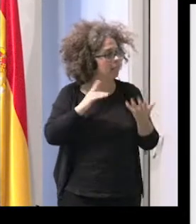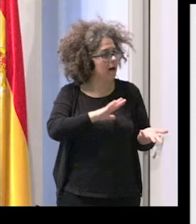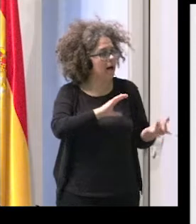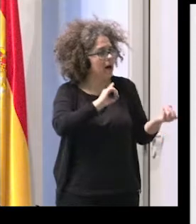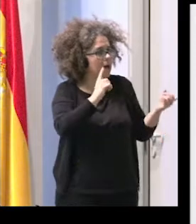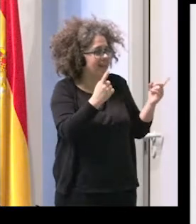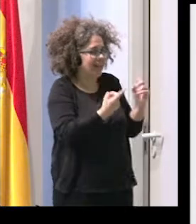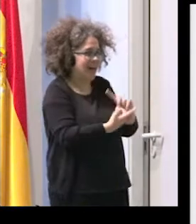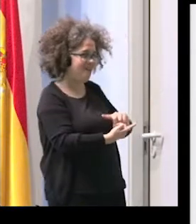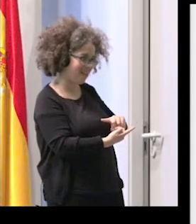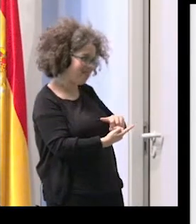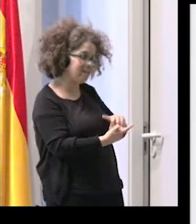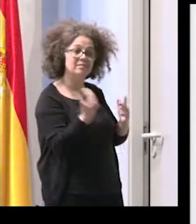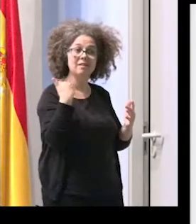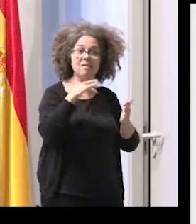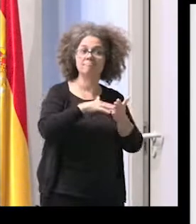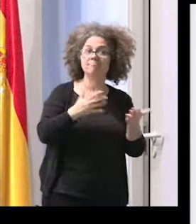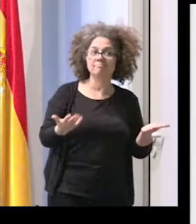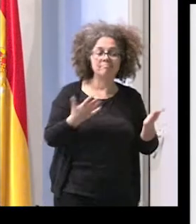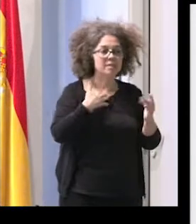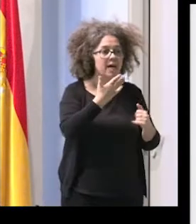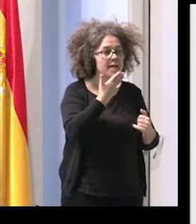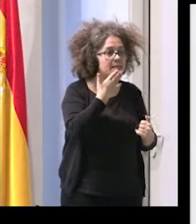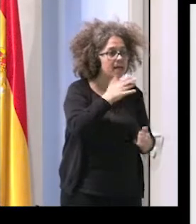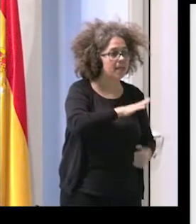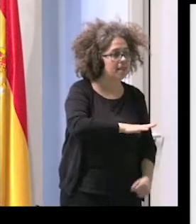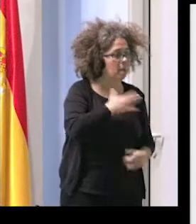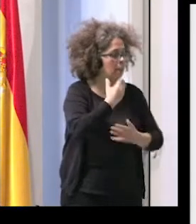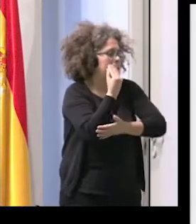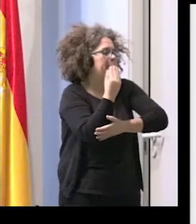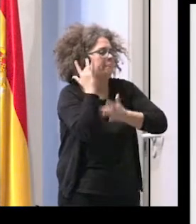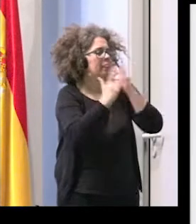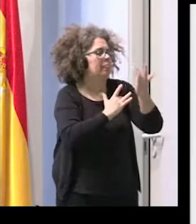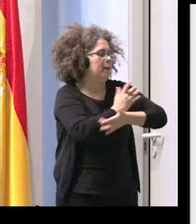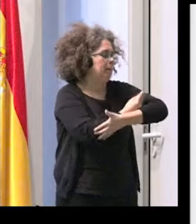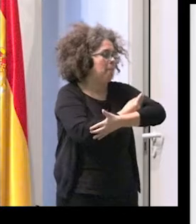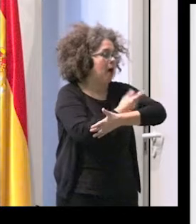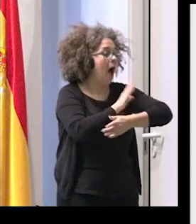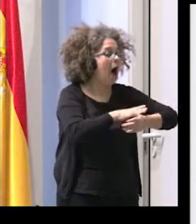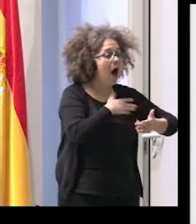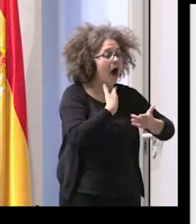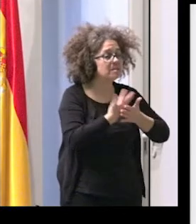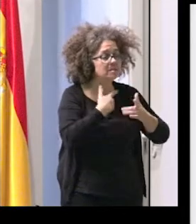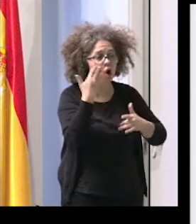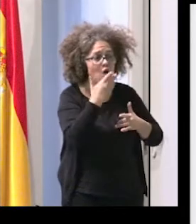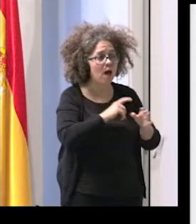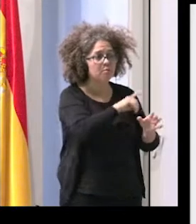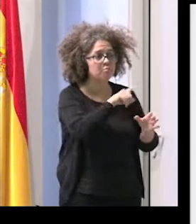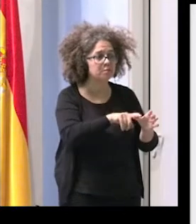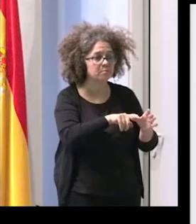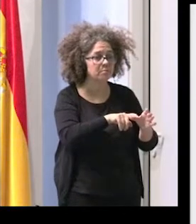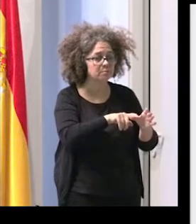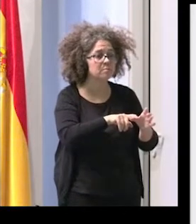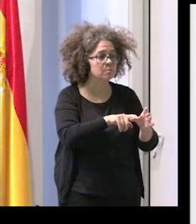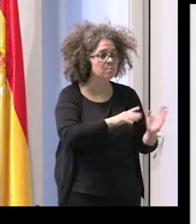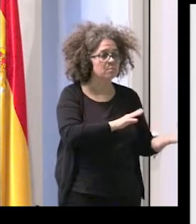of the child goes from infancy into school age, their time spent in speech and noise increases.